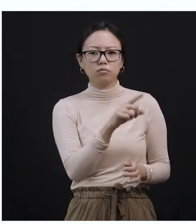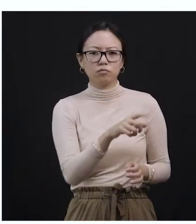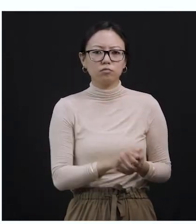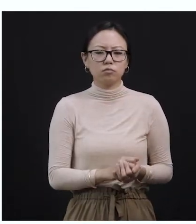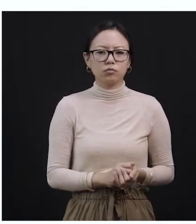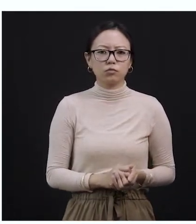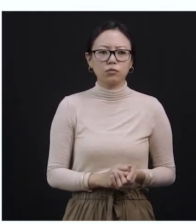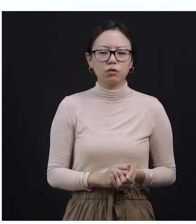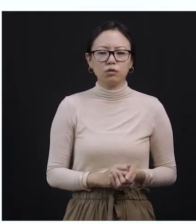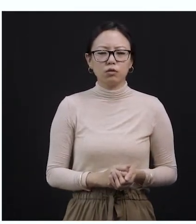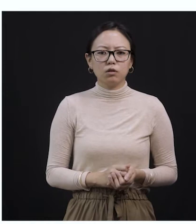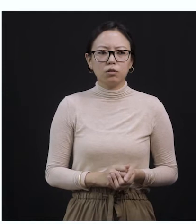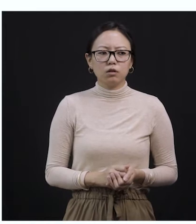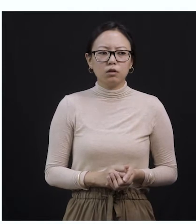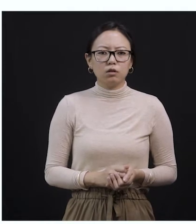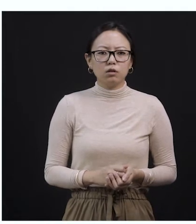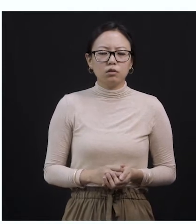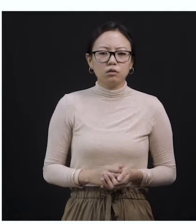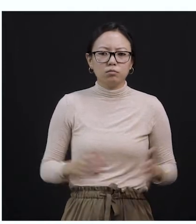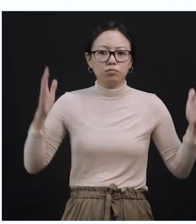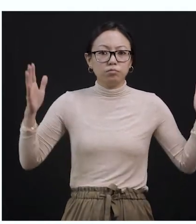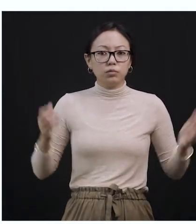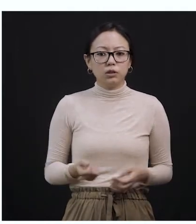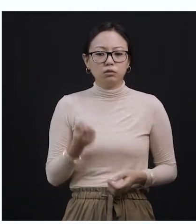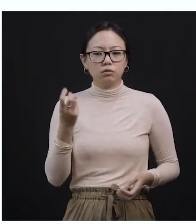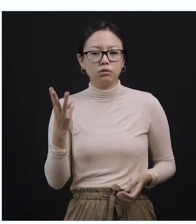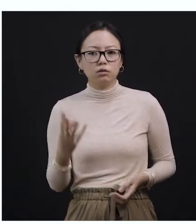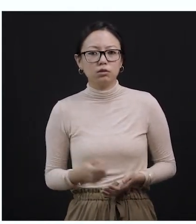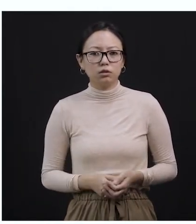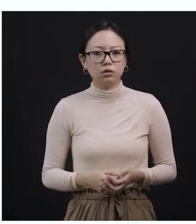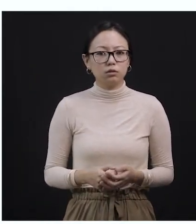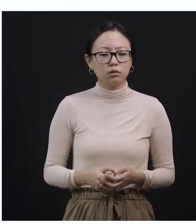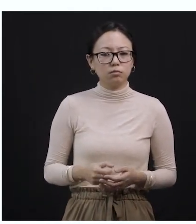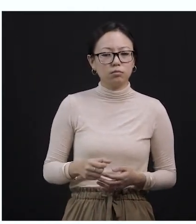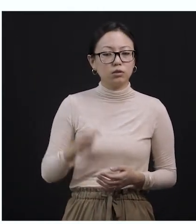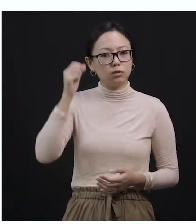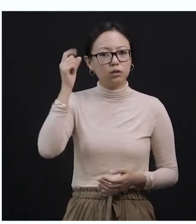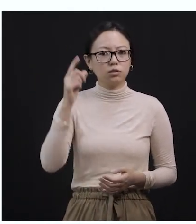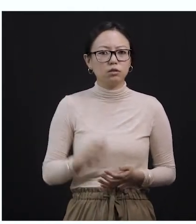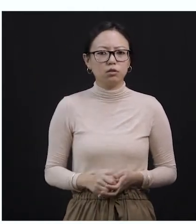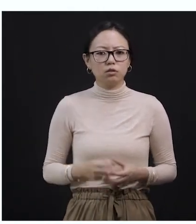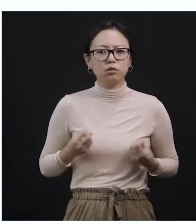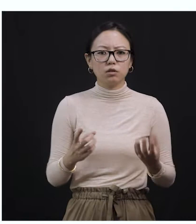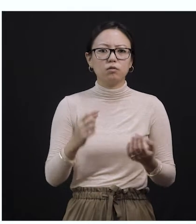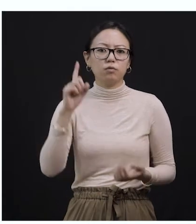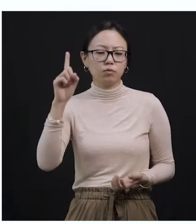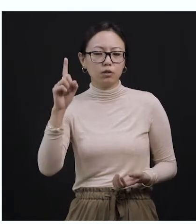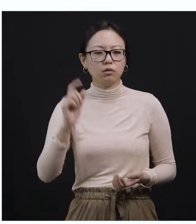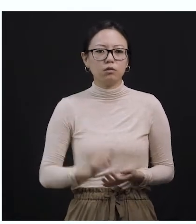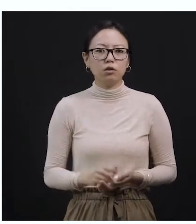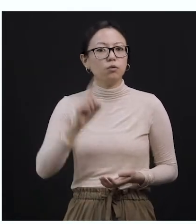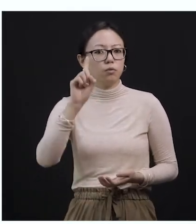from 1. So if we count together, 1, 2, 3,